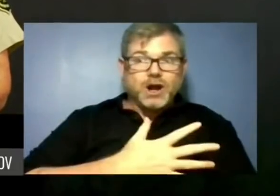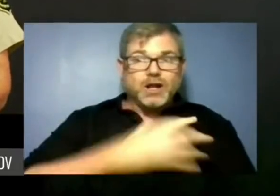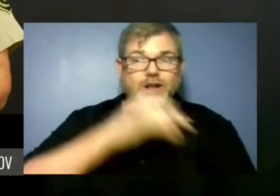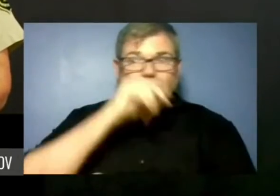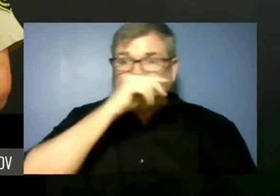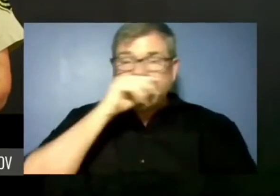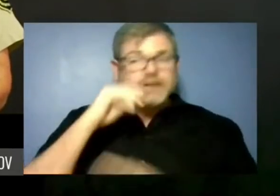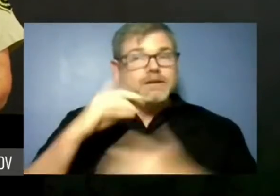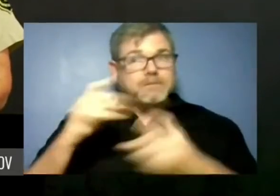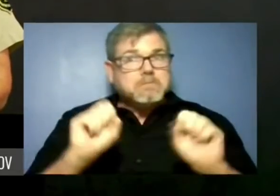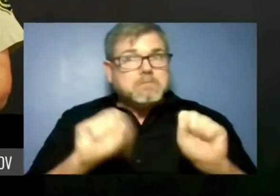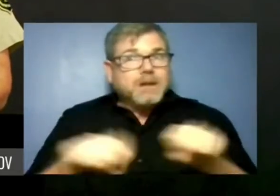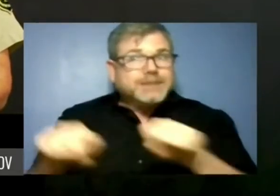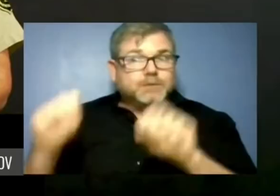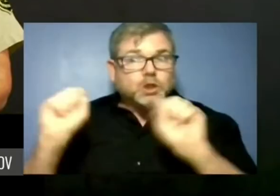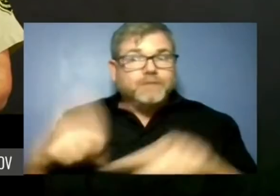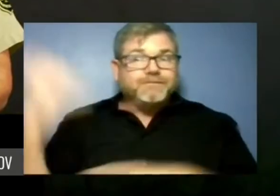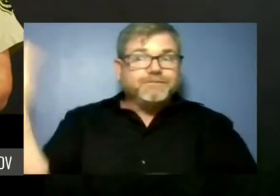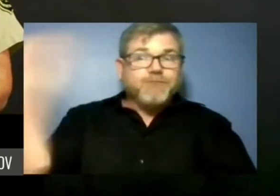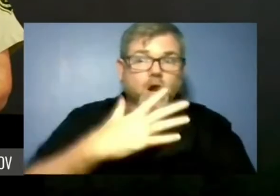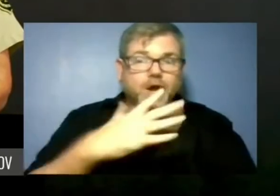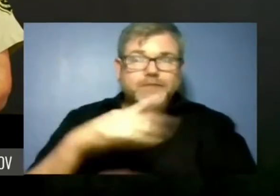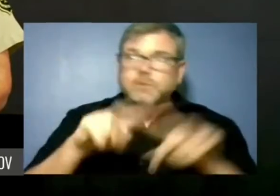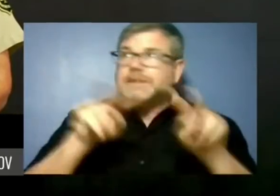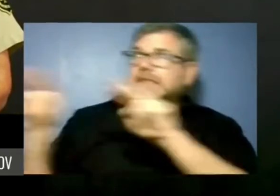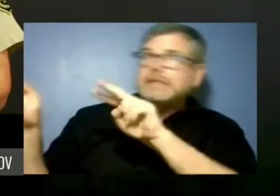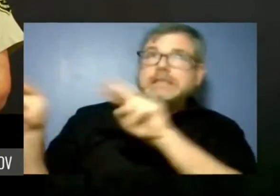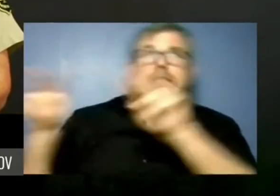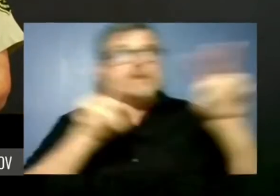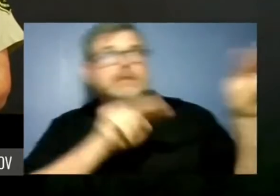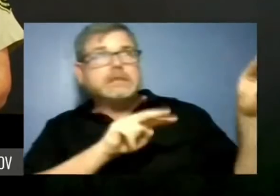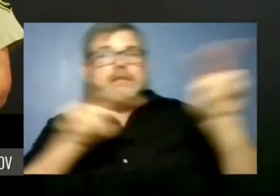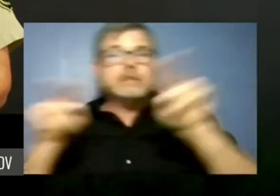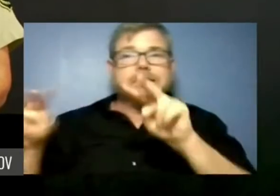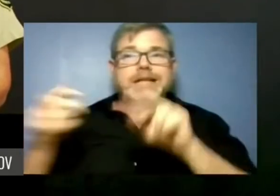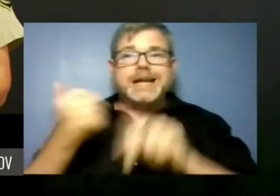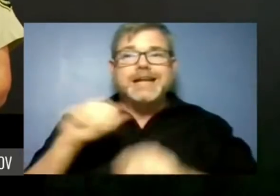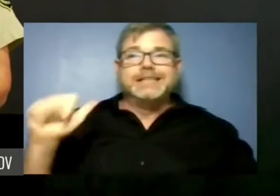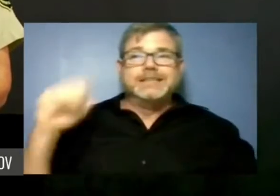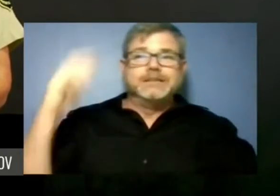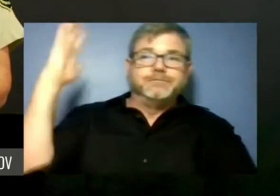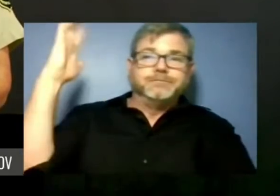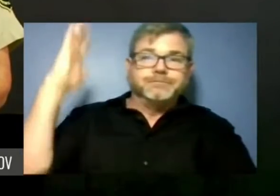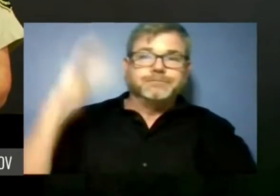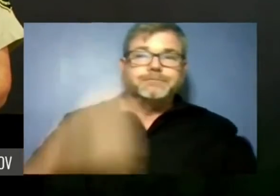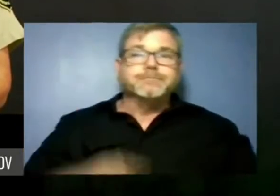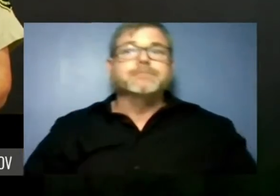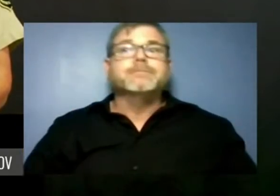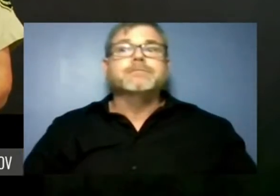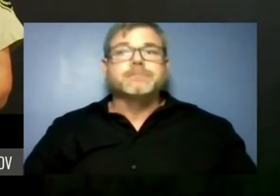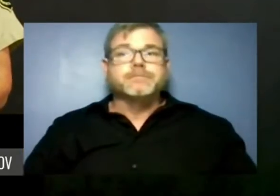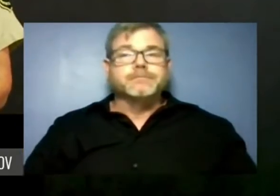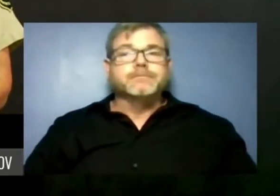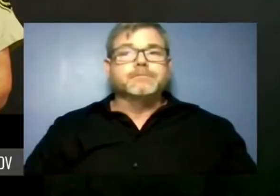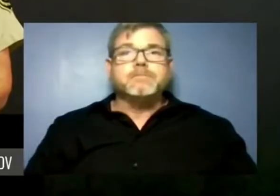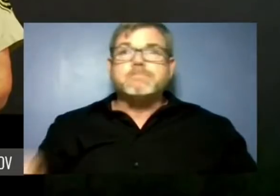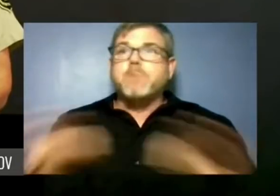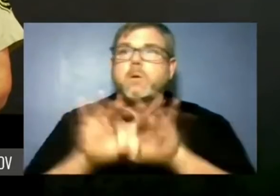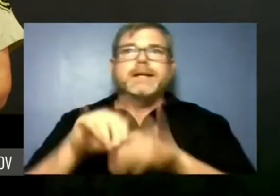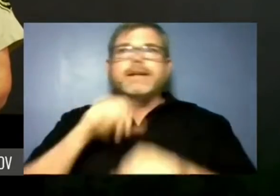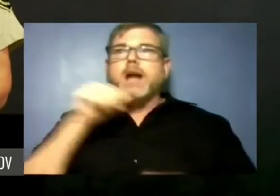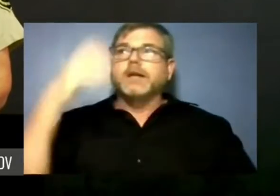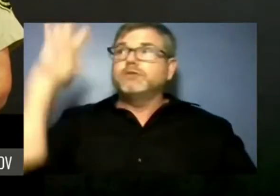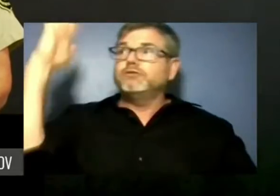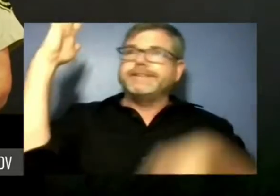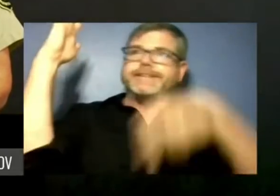things, make sure you're not standing underneath any limbs that look like they could break. It's also really important as you're walking out